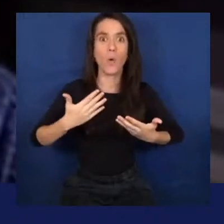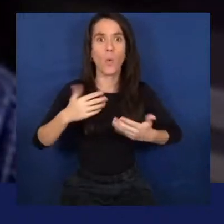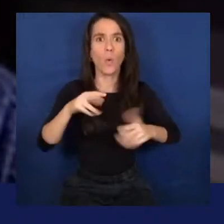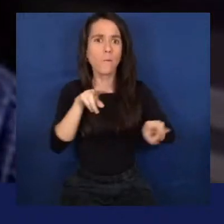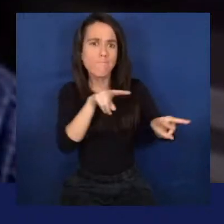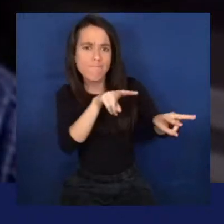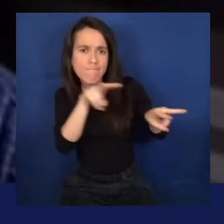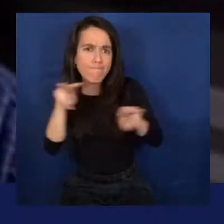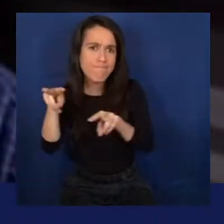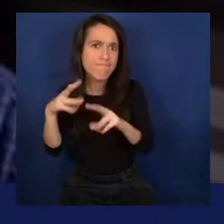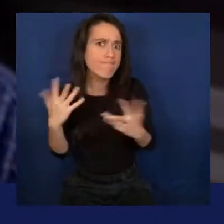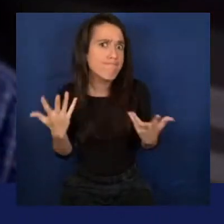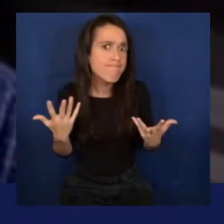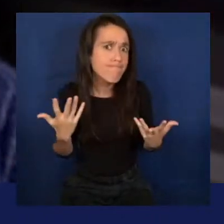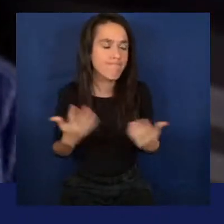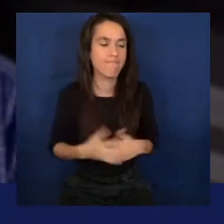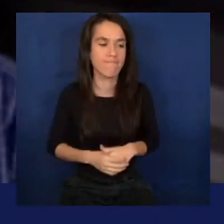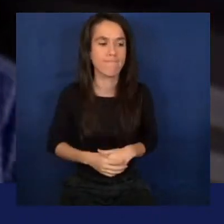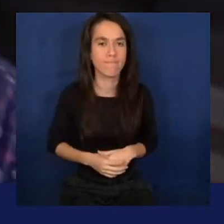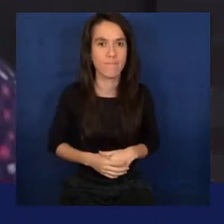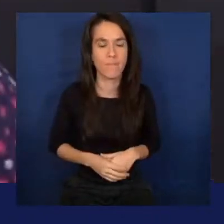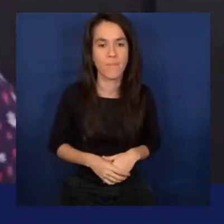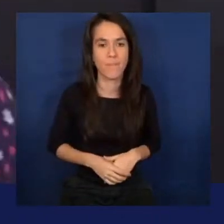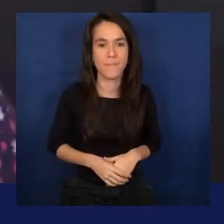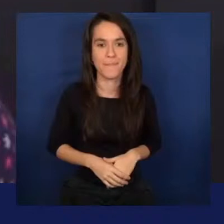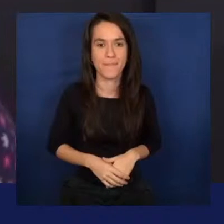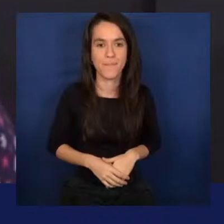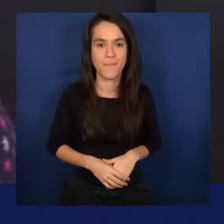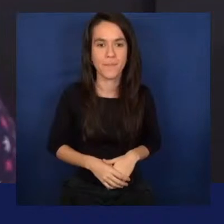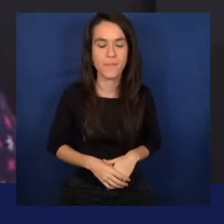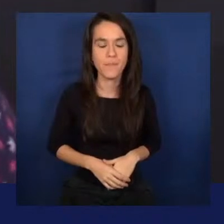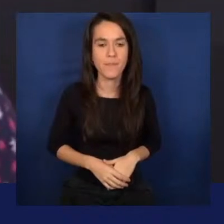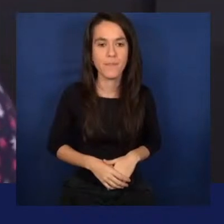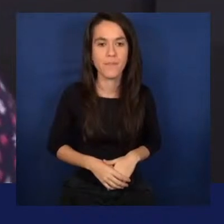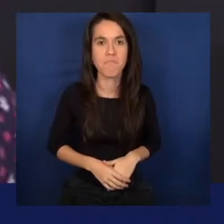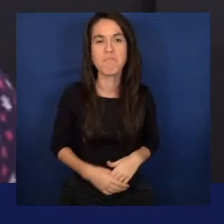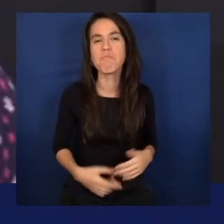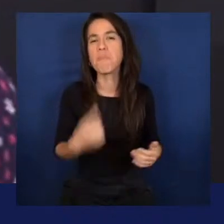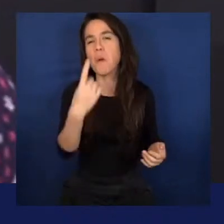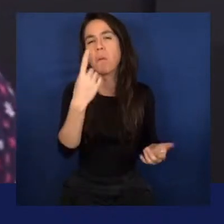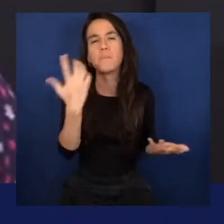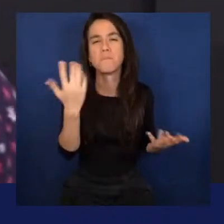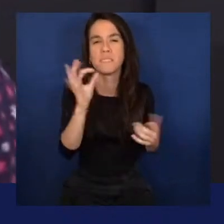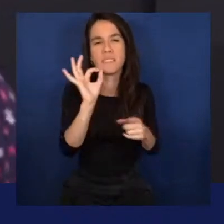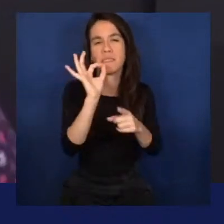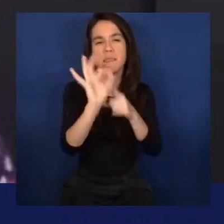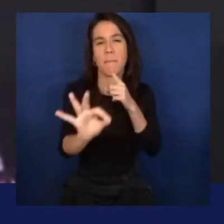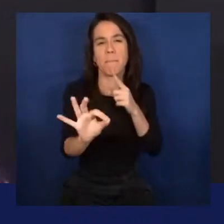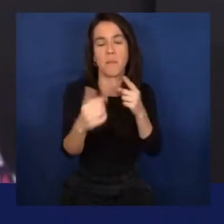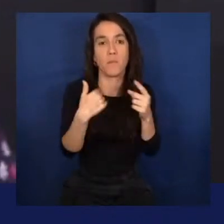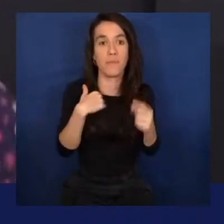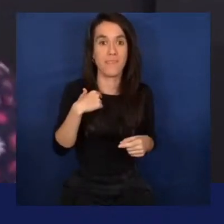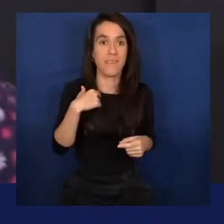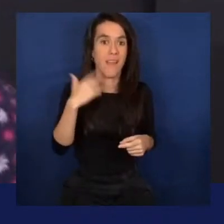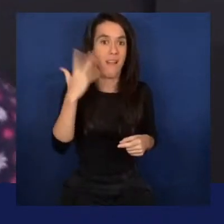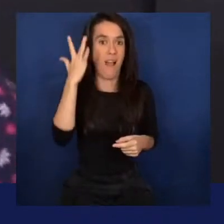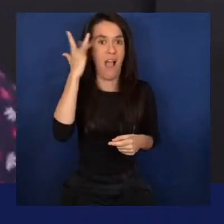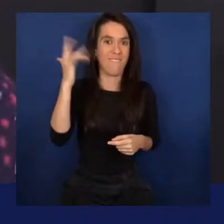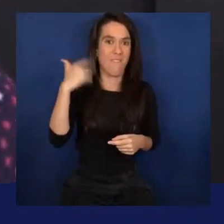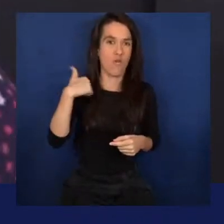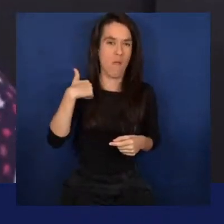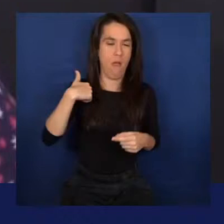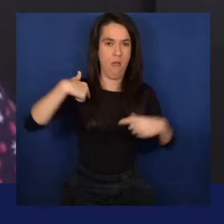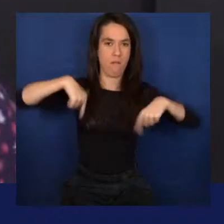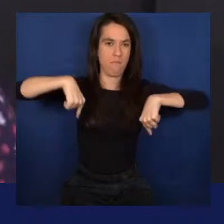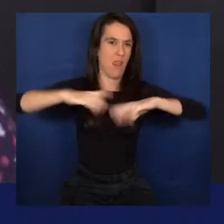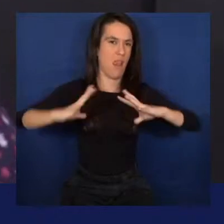Honestly, like just a simple, how sometimes in California, I lived in California for a number of years, and